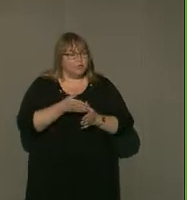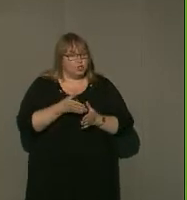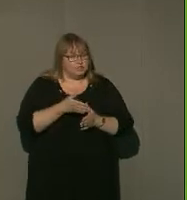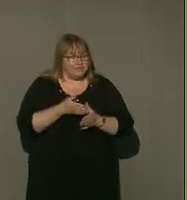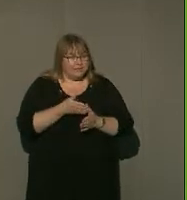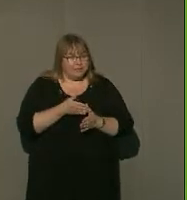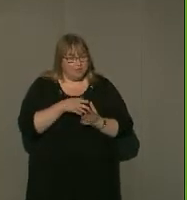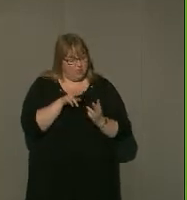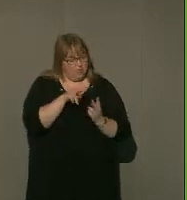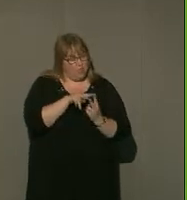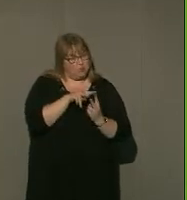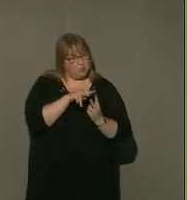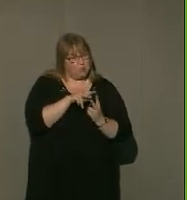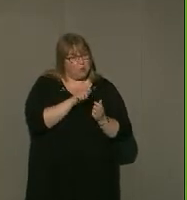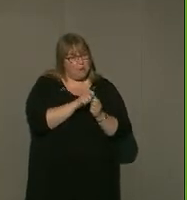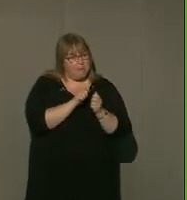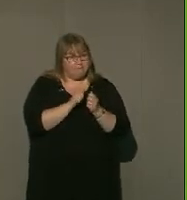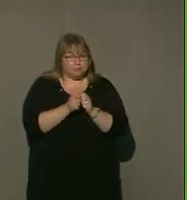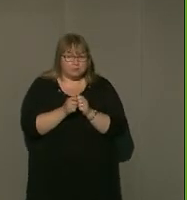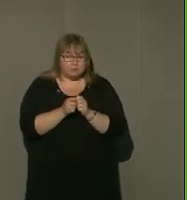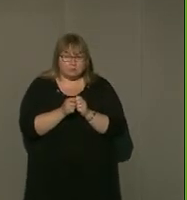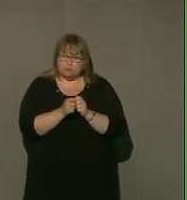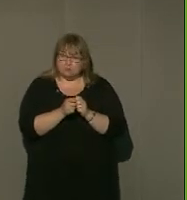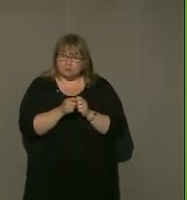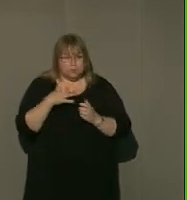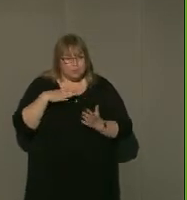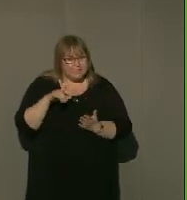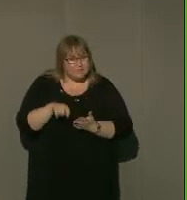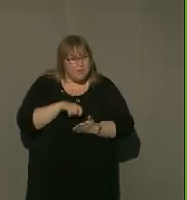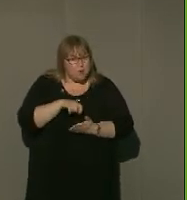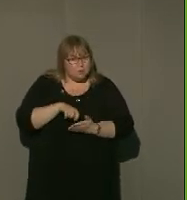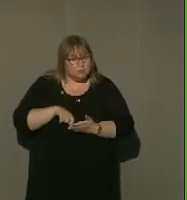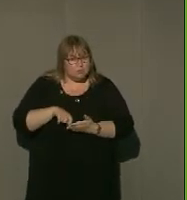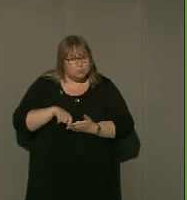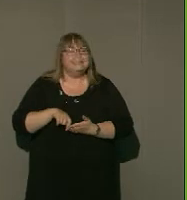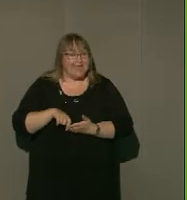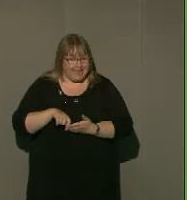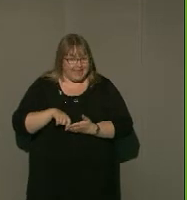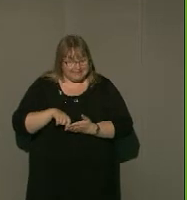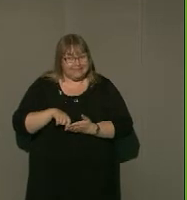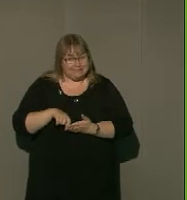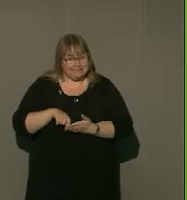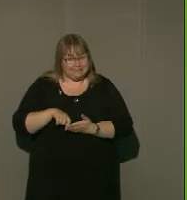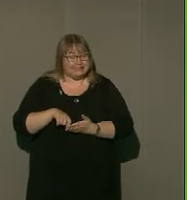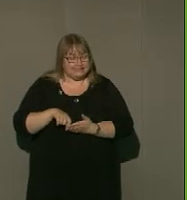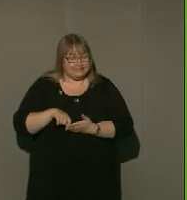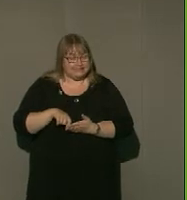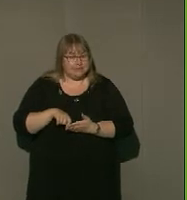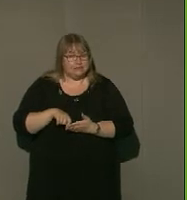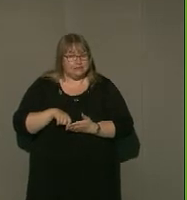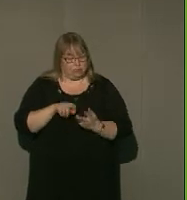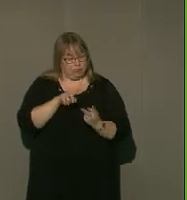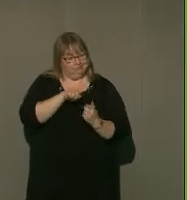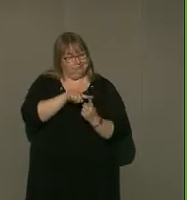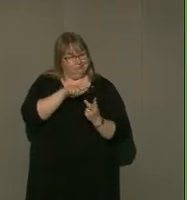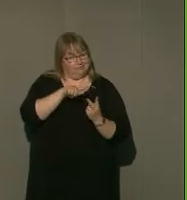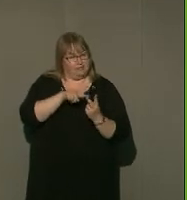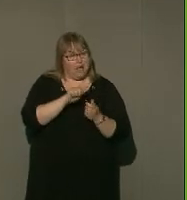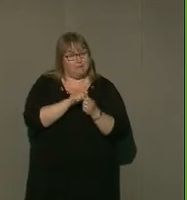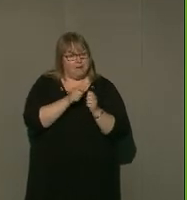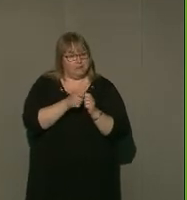is those two amendments. Do we need to vote on them? Yes. Yeah, okay. So the two amendments, the first